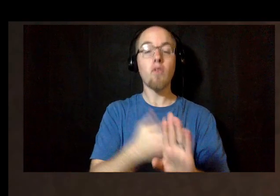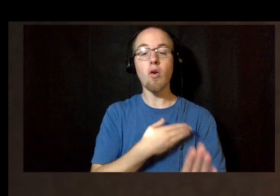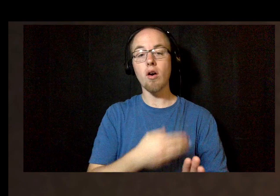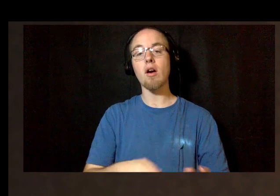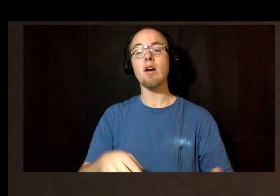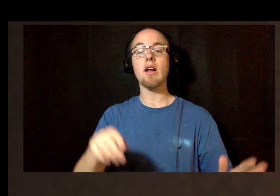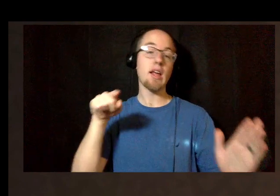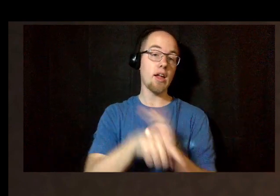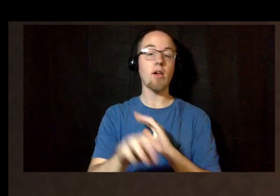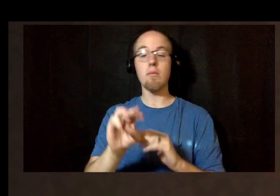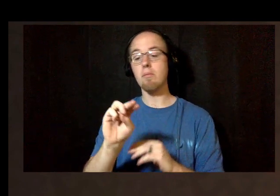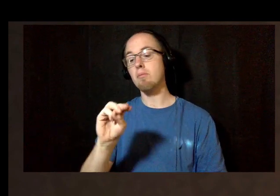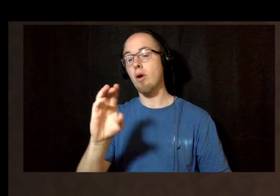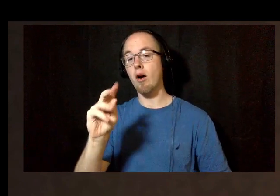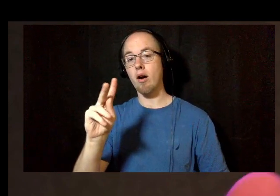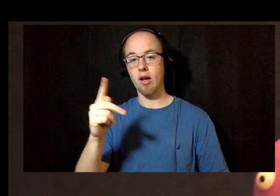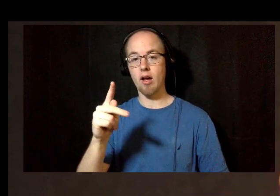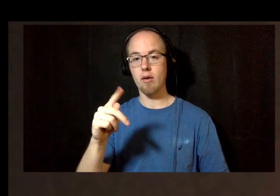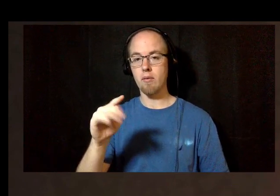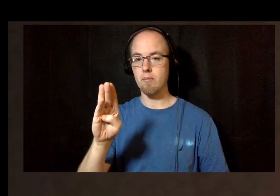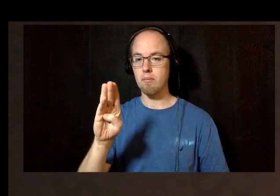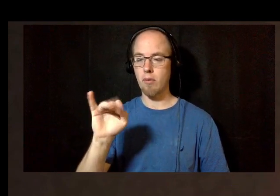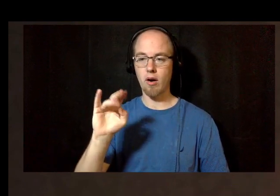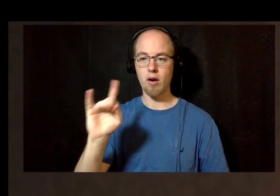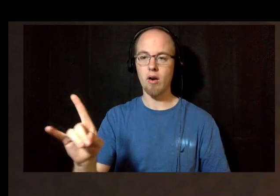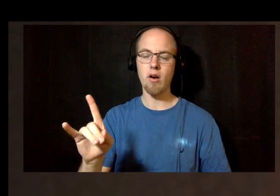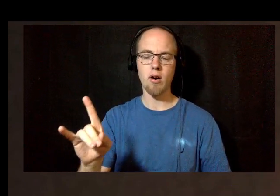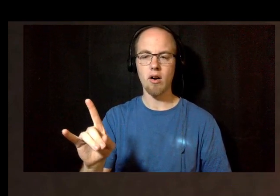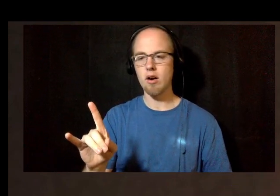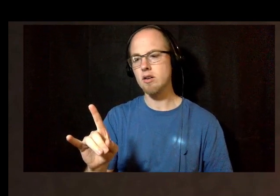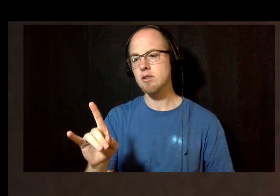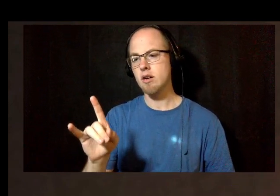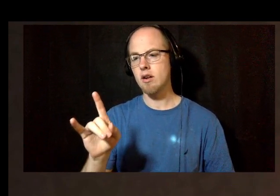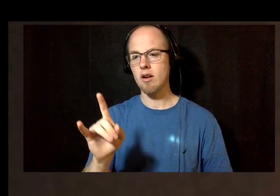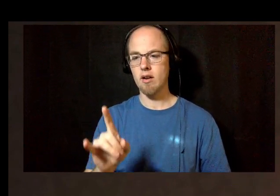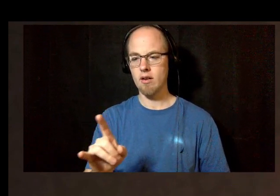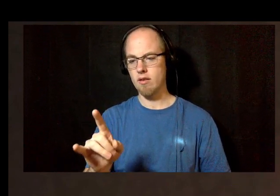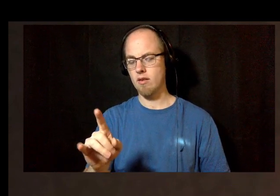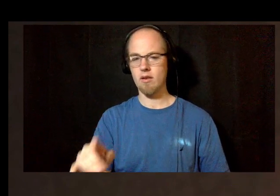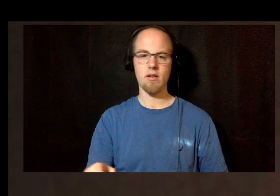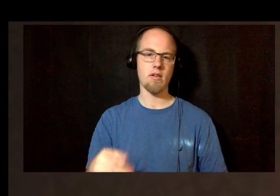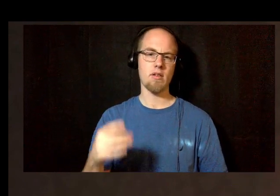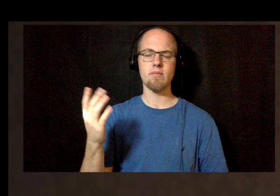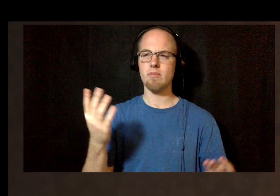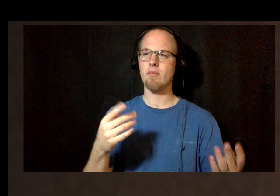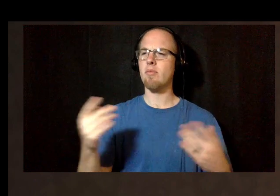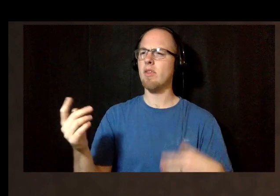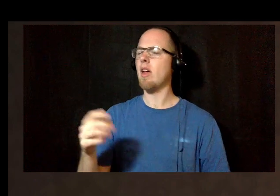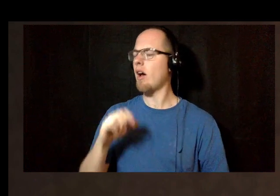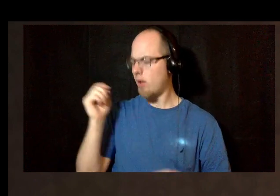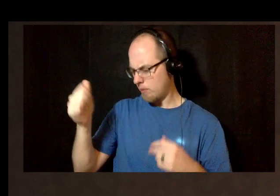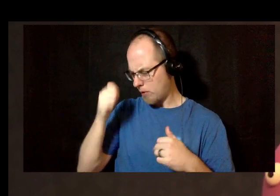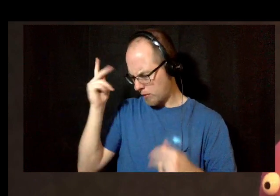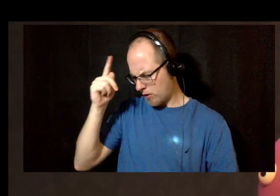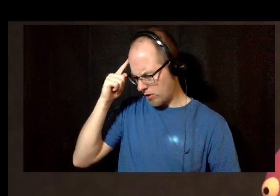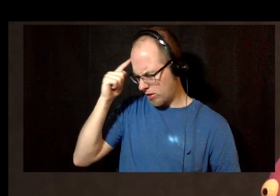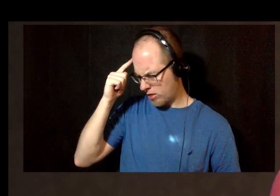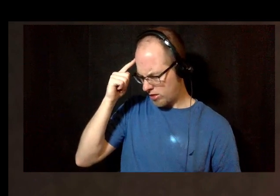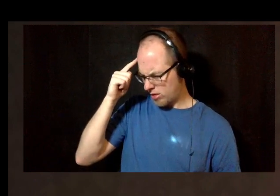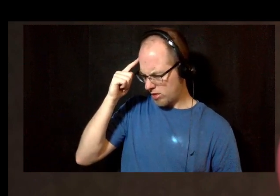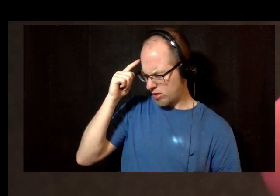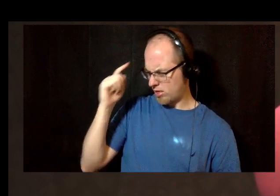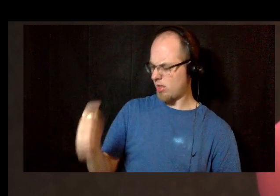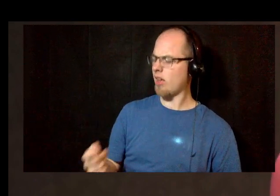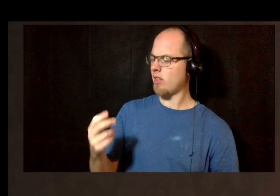Other people think that maybe the lawyer was attempting to get filthy rich by brutally fist-fucking an 89-year-old stroke victim.